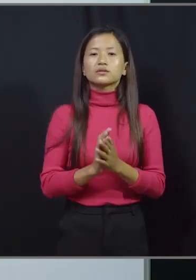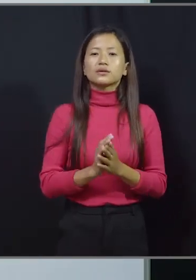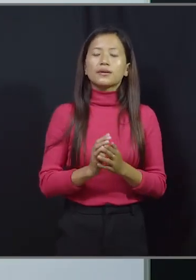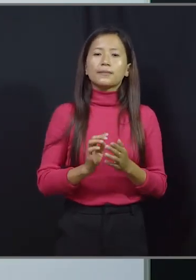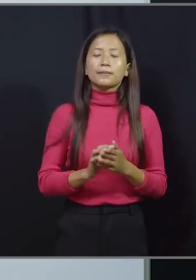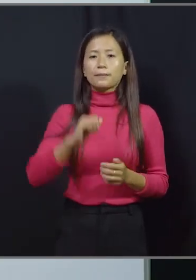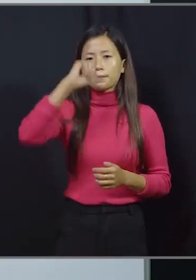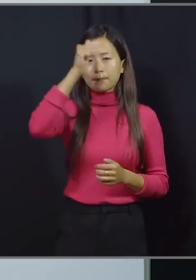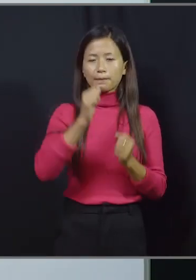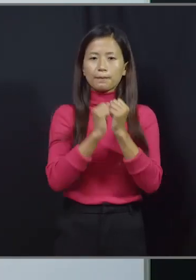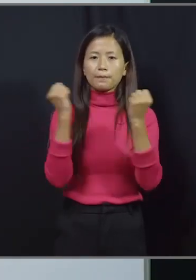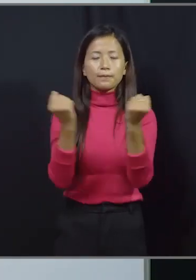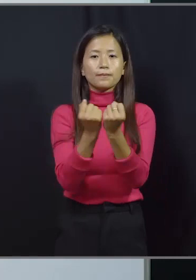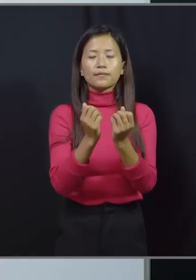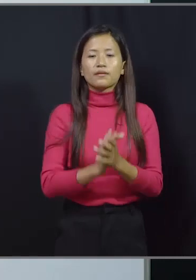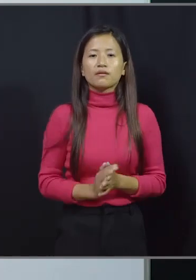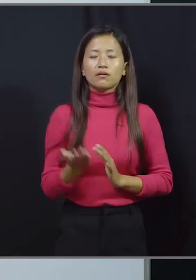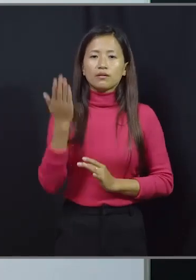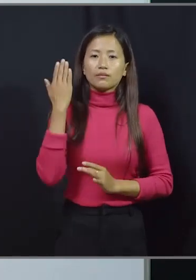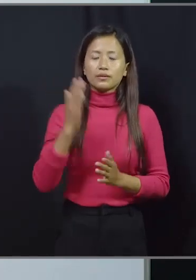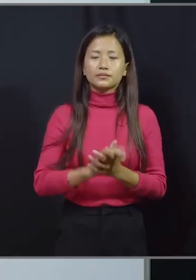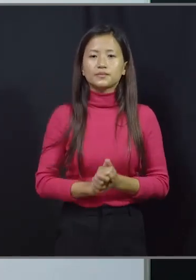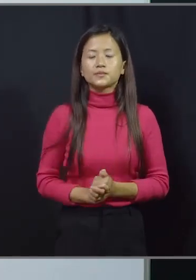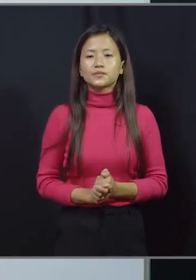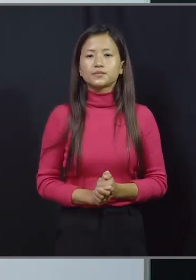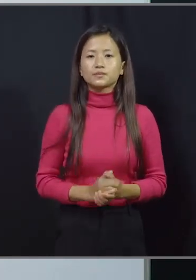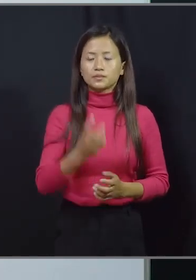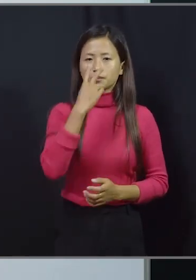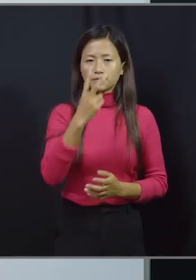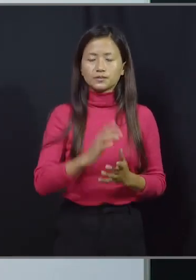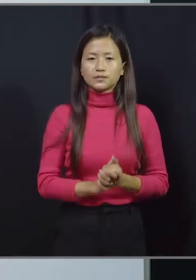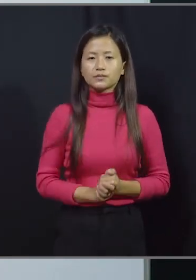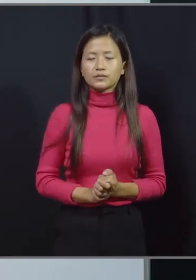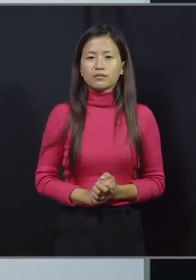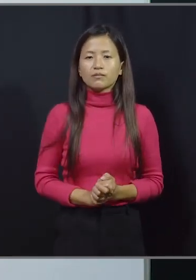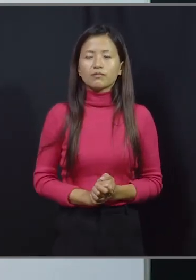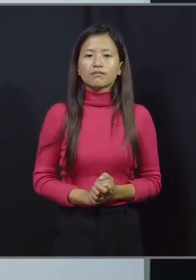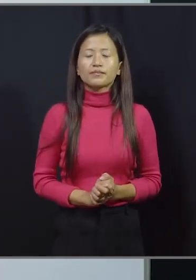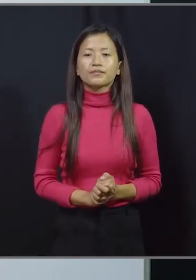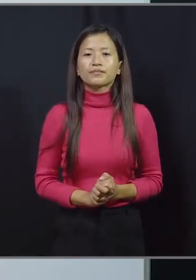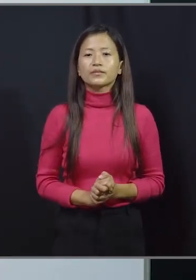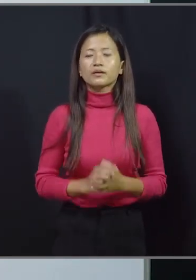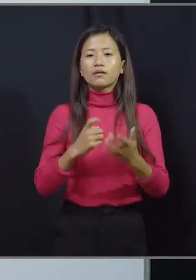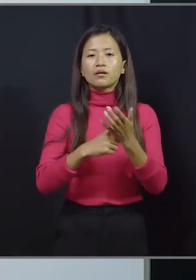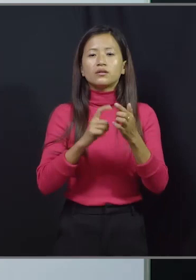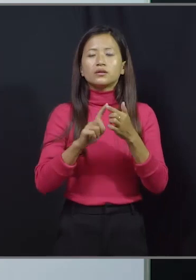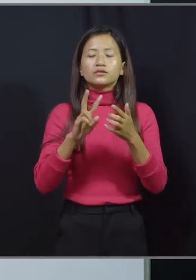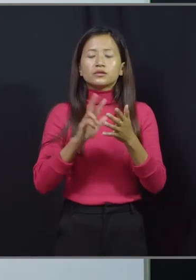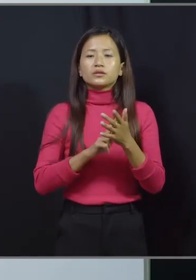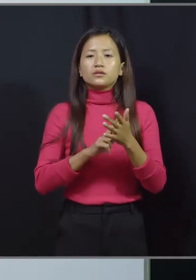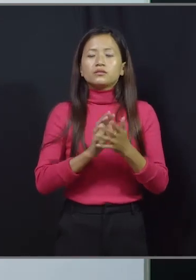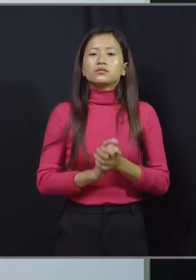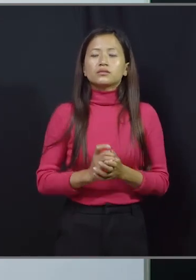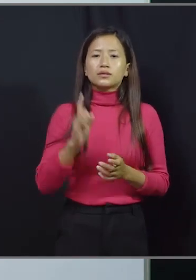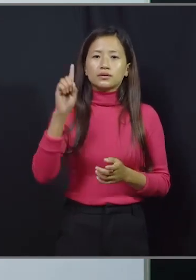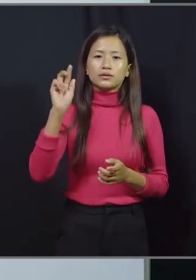So if we see the background of, if we see the background of the revolt of 1857,